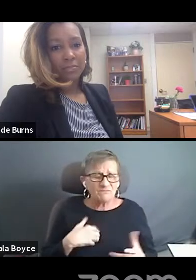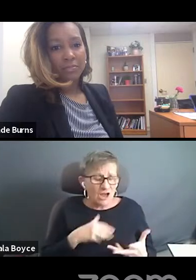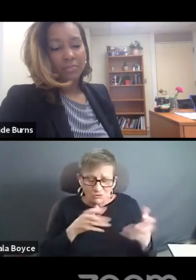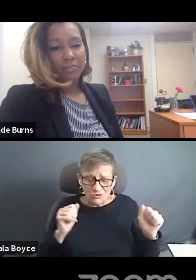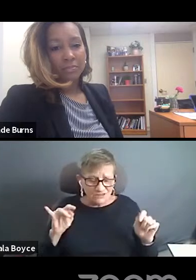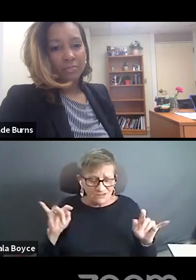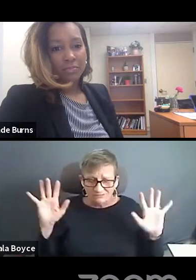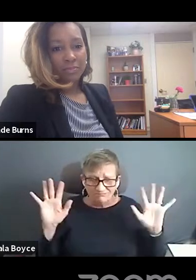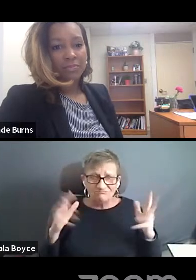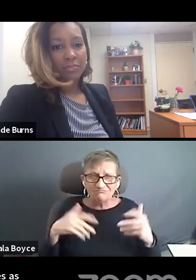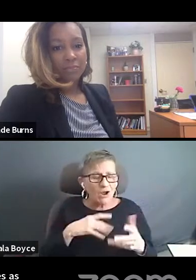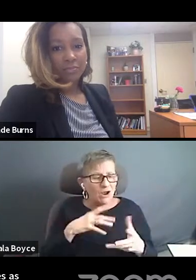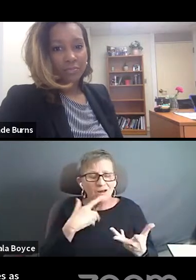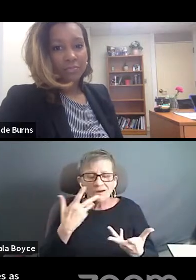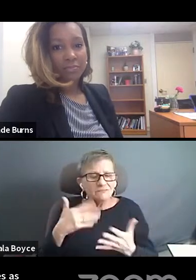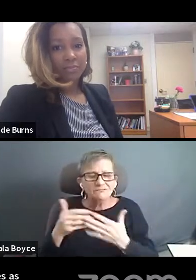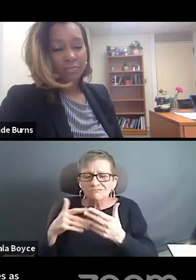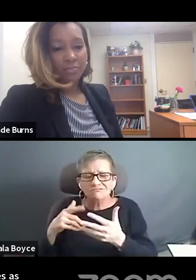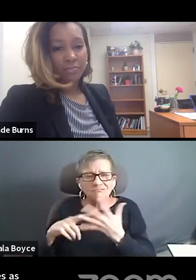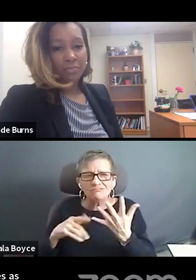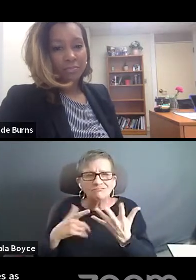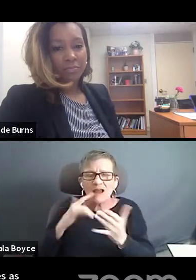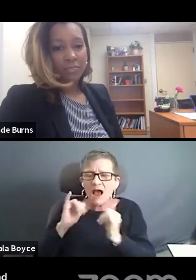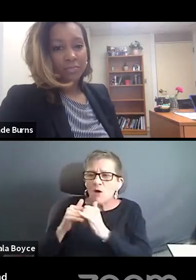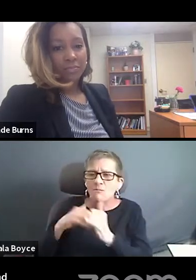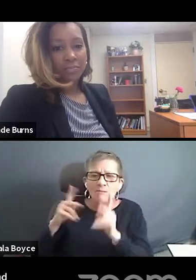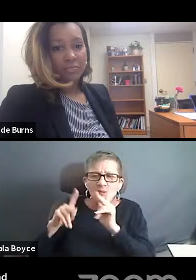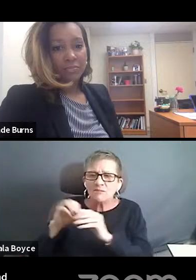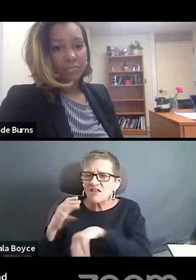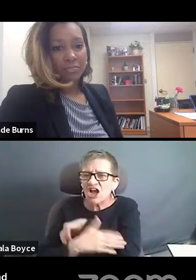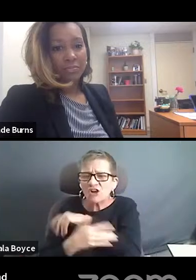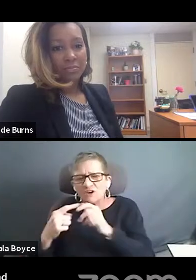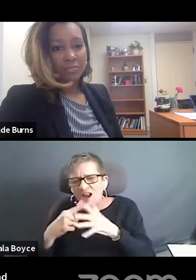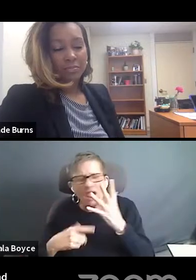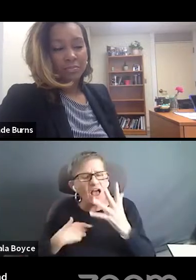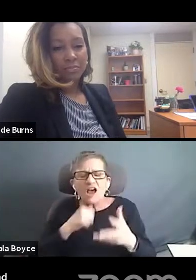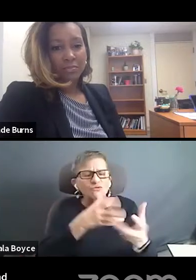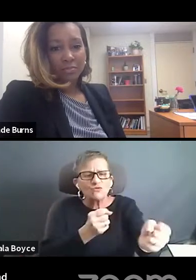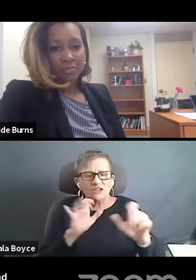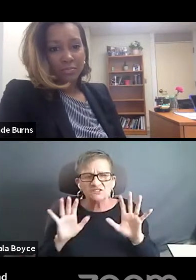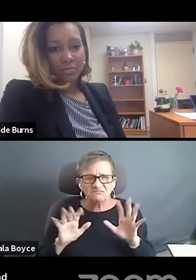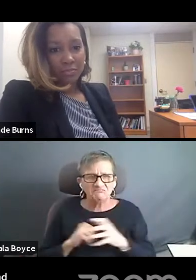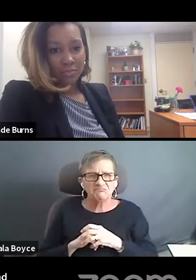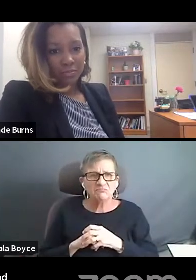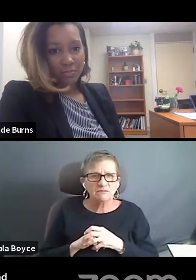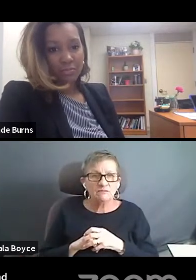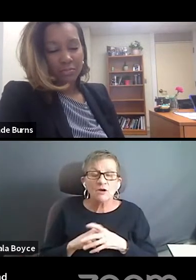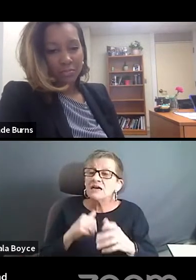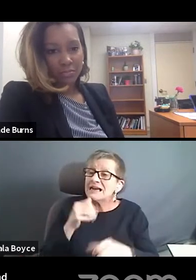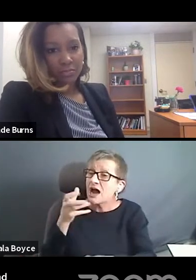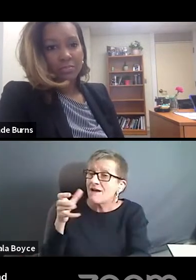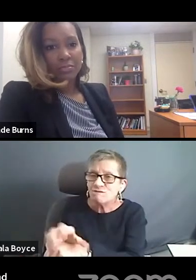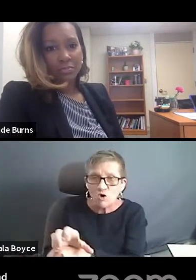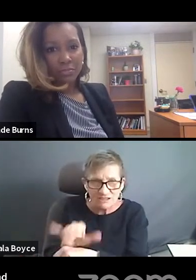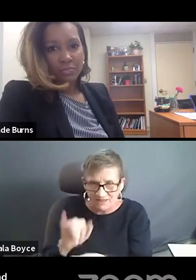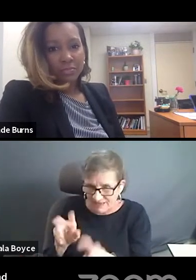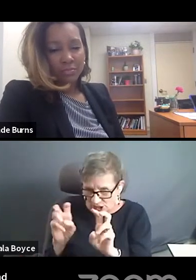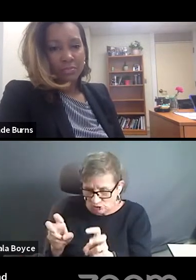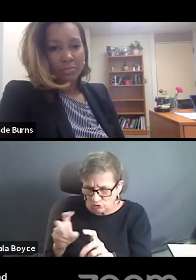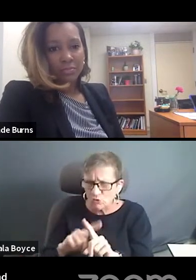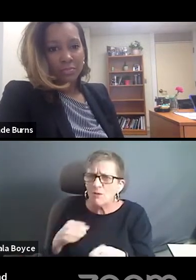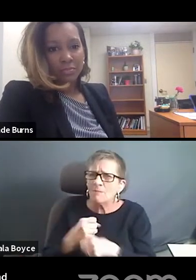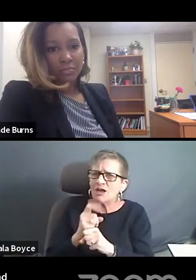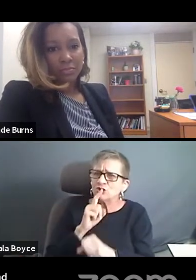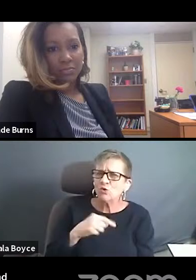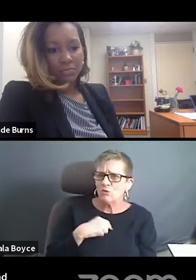I just don't trust it based off of whatever, like how my people have been in the country, I don't trust it. Like not forcing the issue, making sure we realize